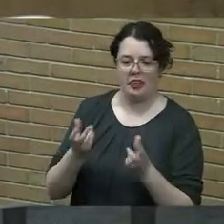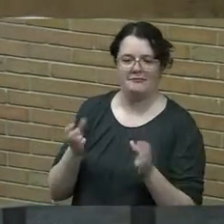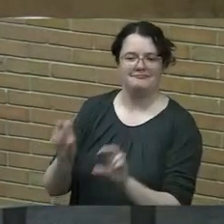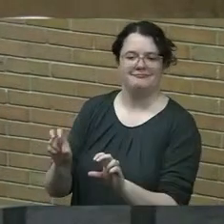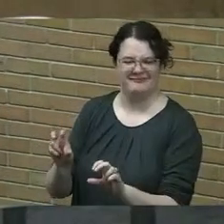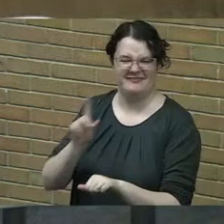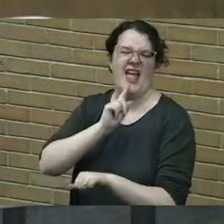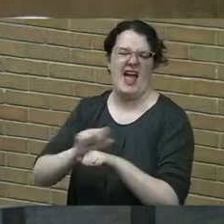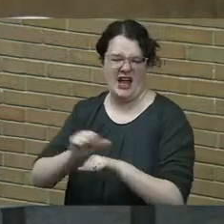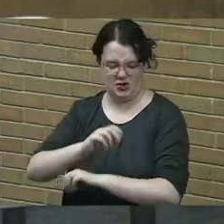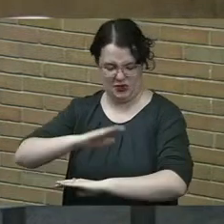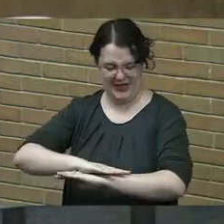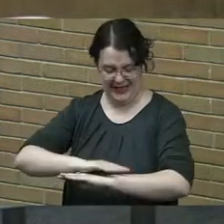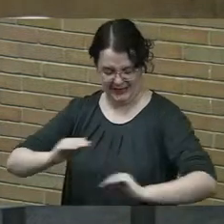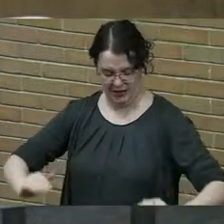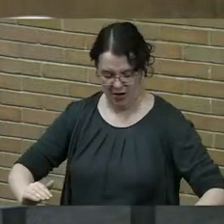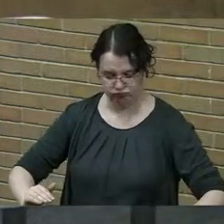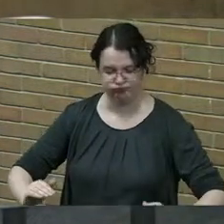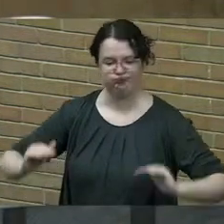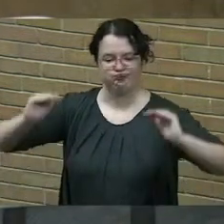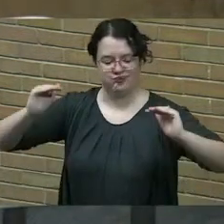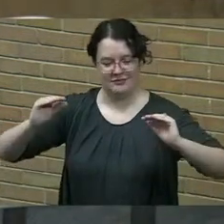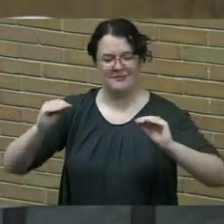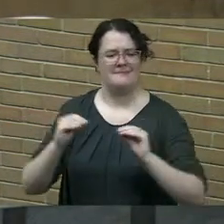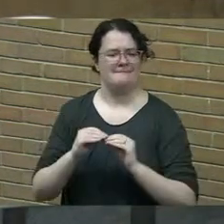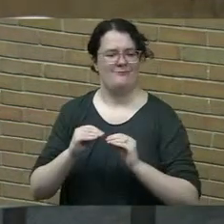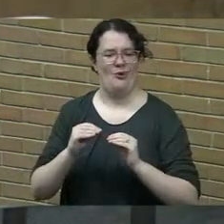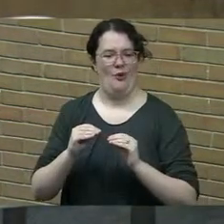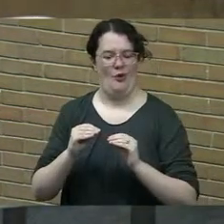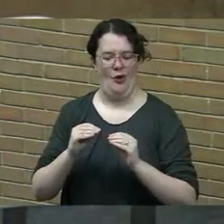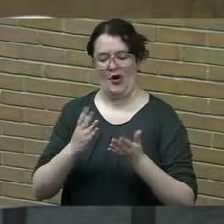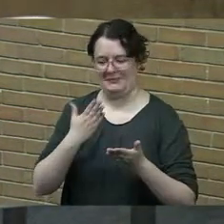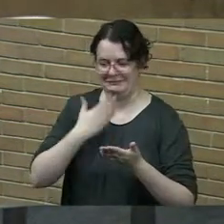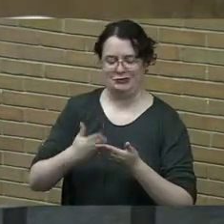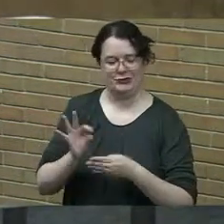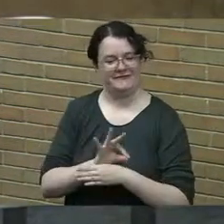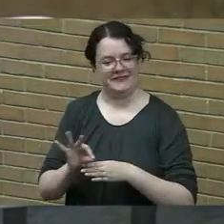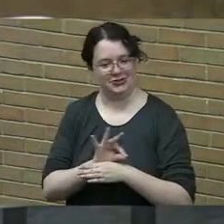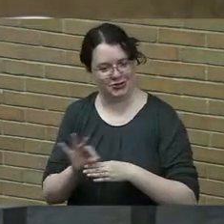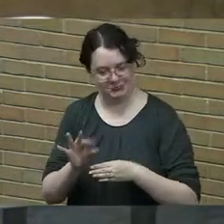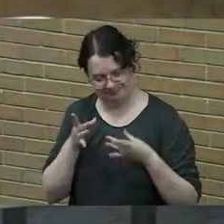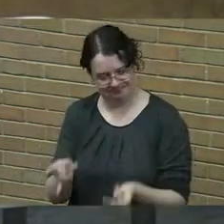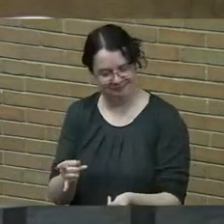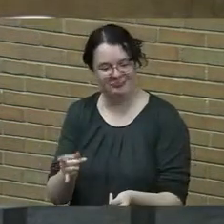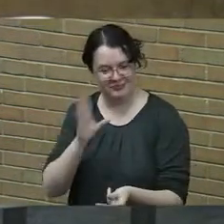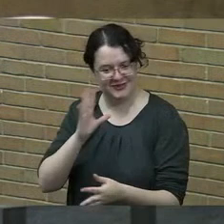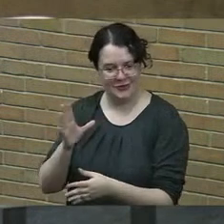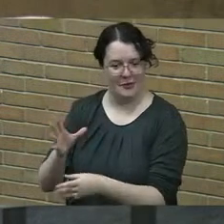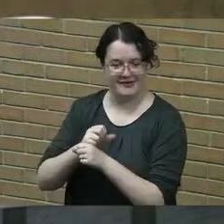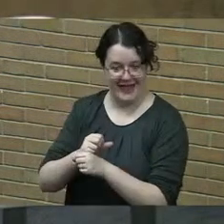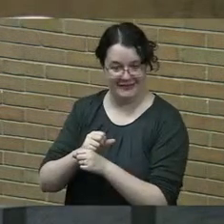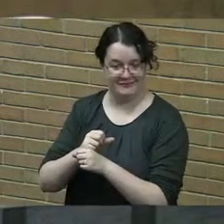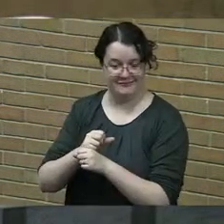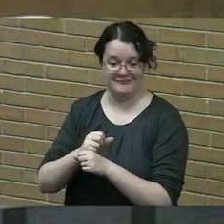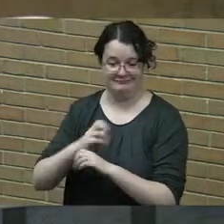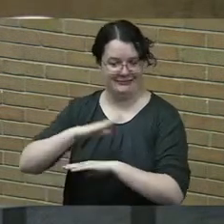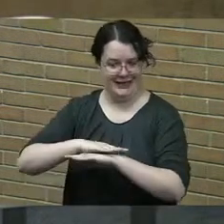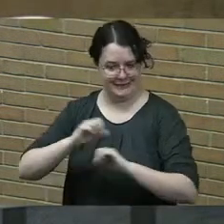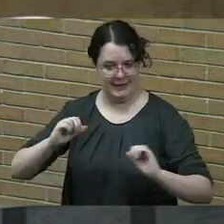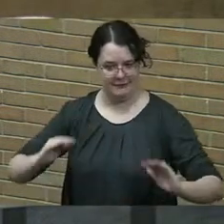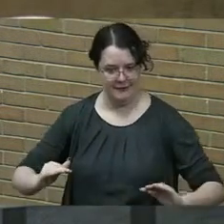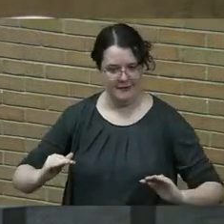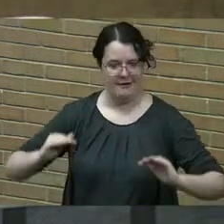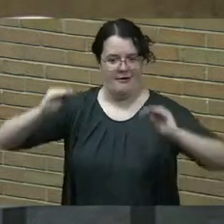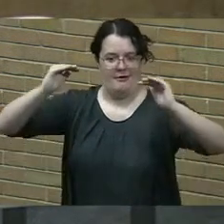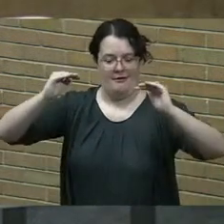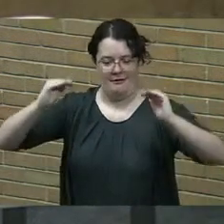which is a lot more functional than those. So we'll get the actual, standing desks up and down, and